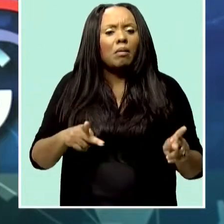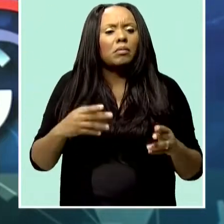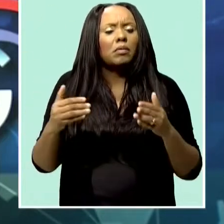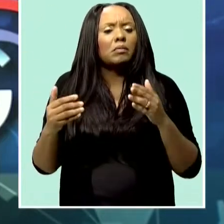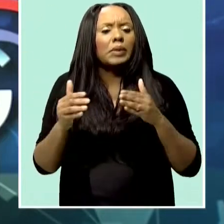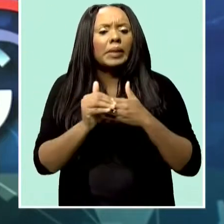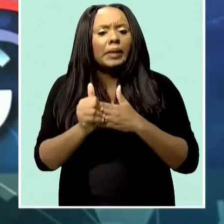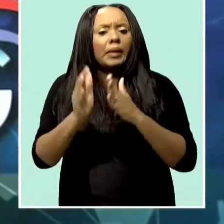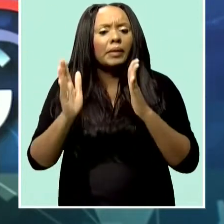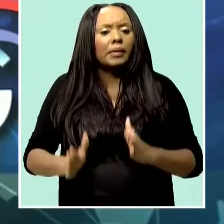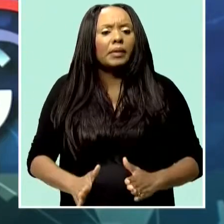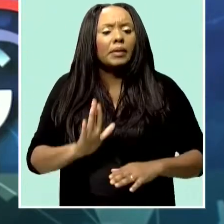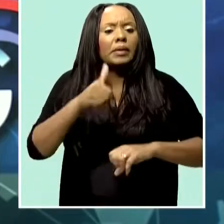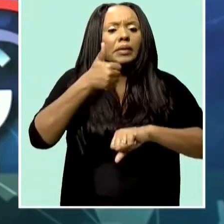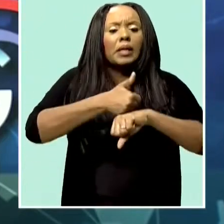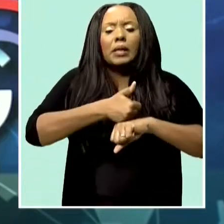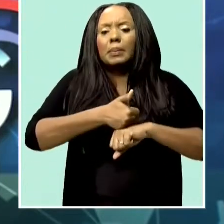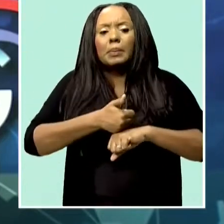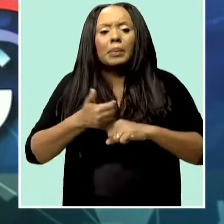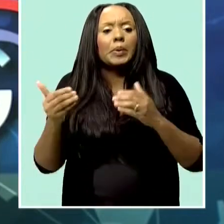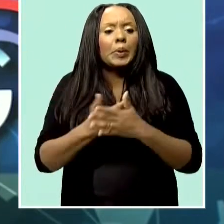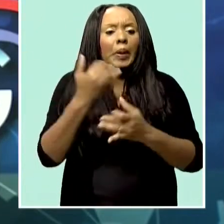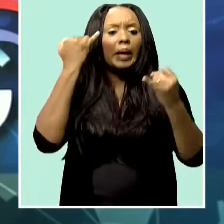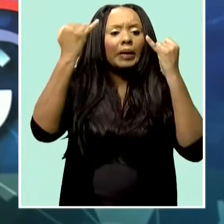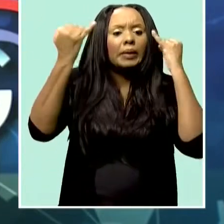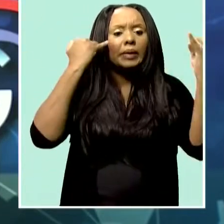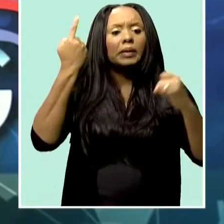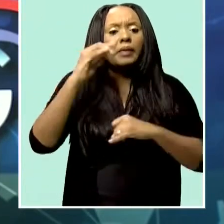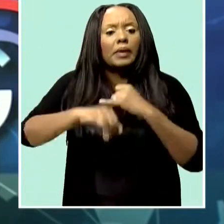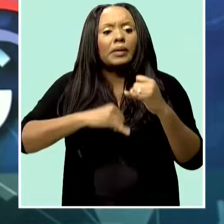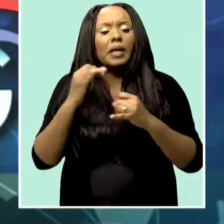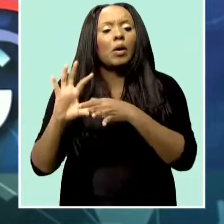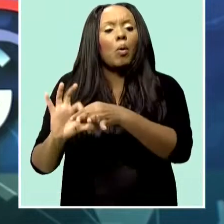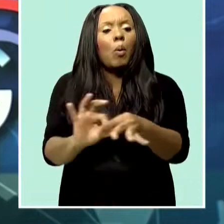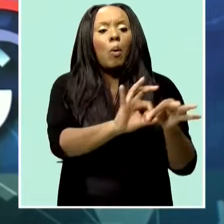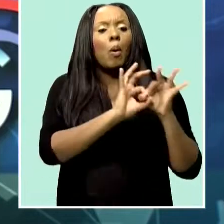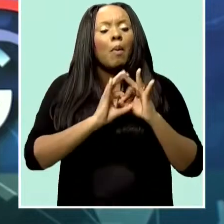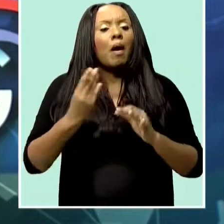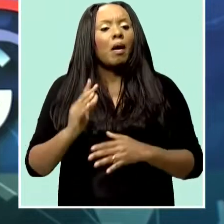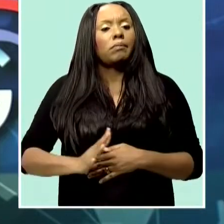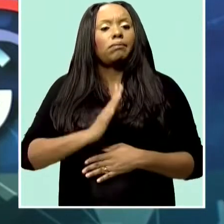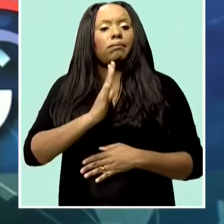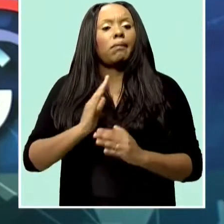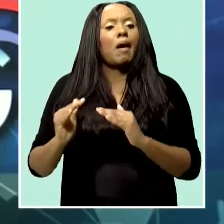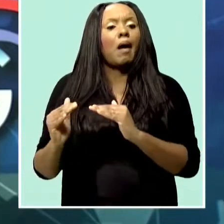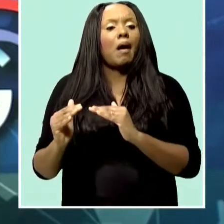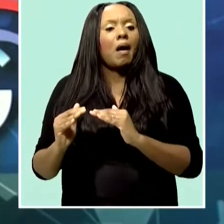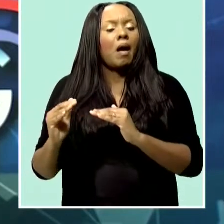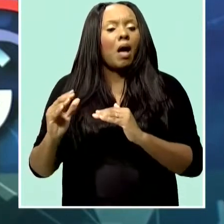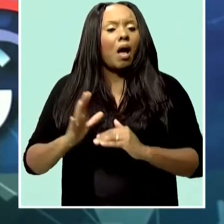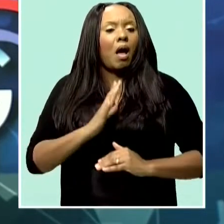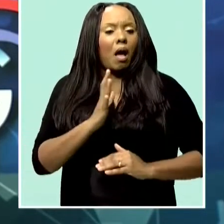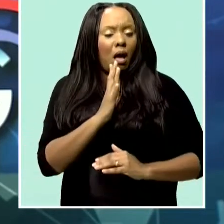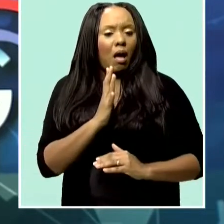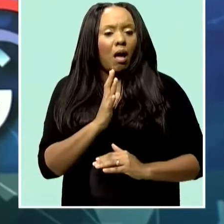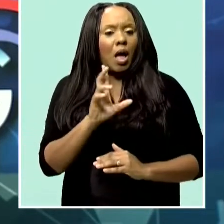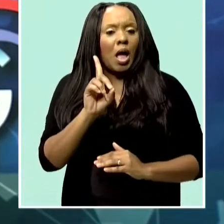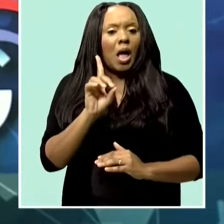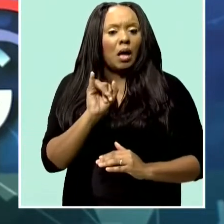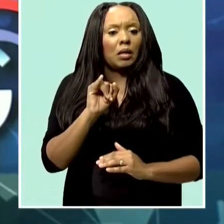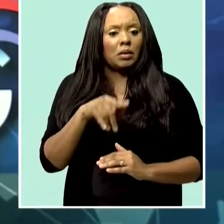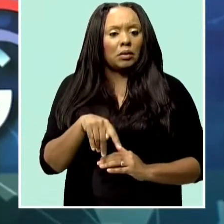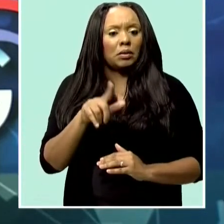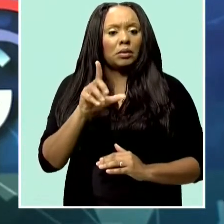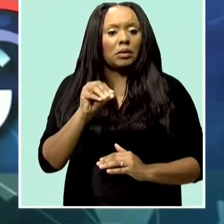agendas for international cooperation and diplomacy, recalling Secretary General Annan's role in championing rules-based cooperation